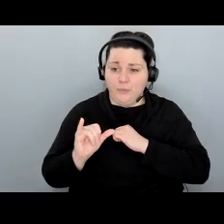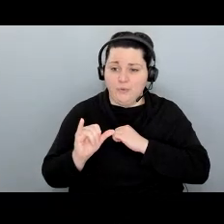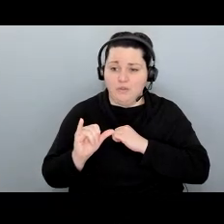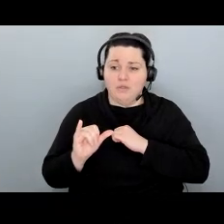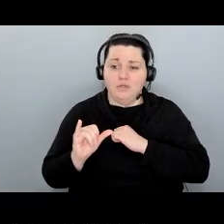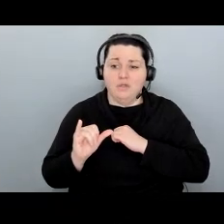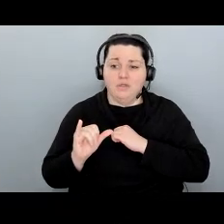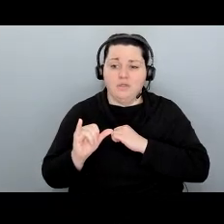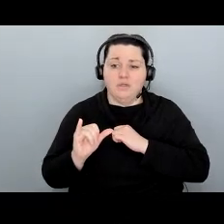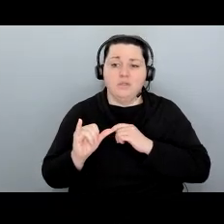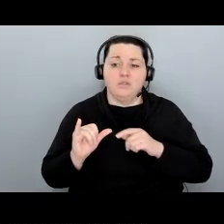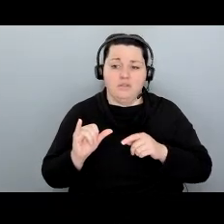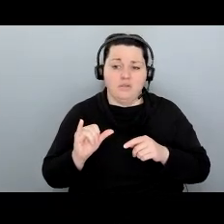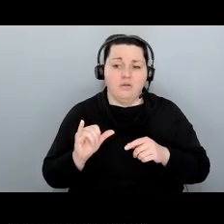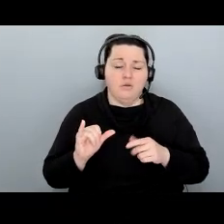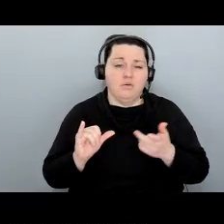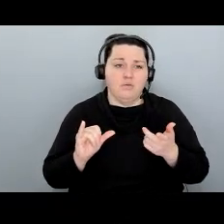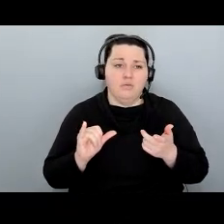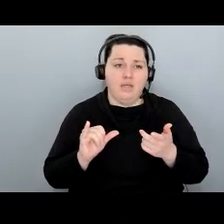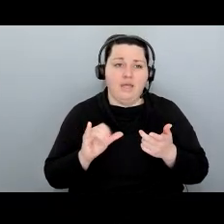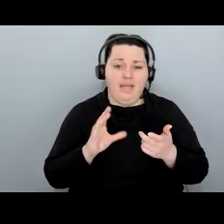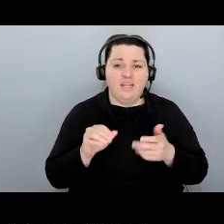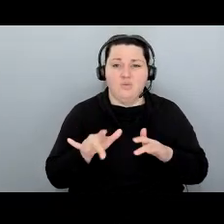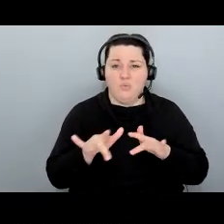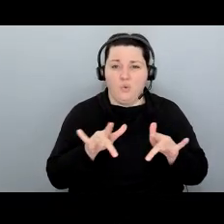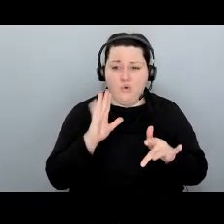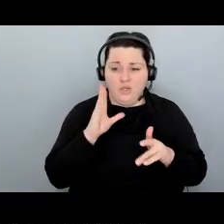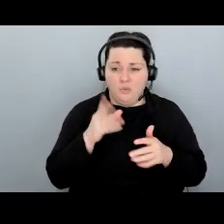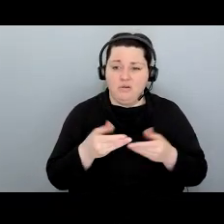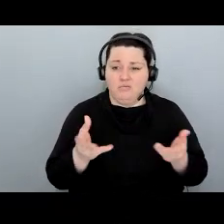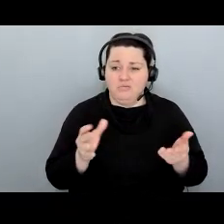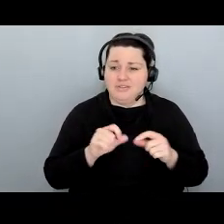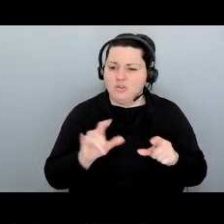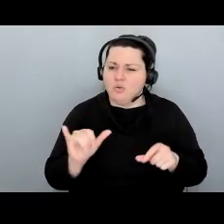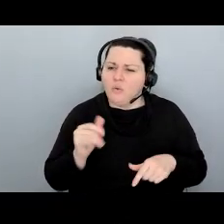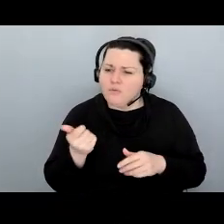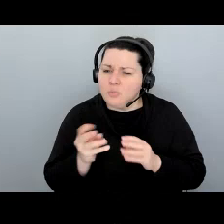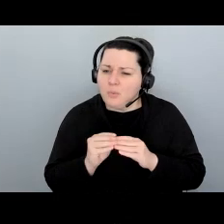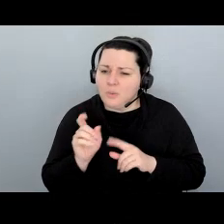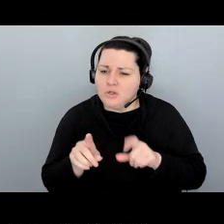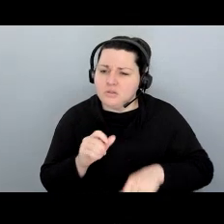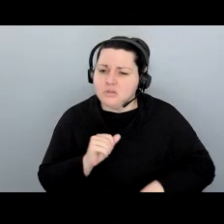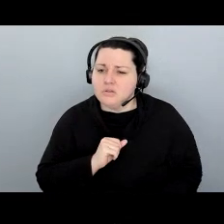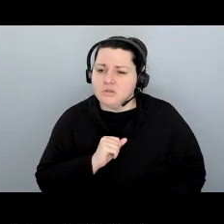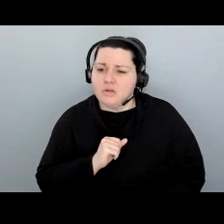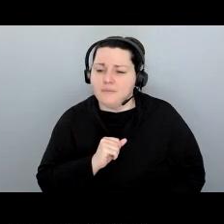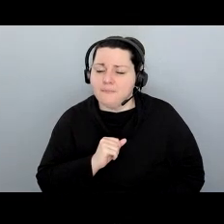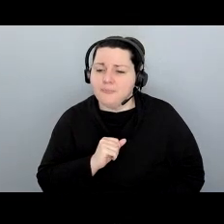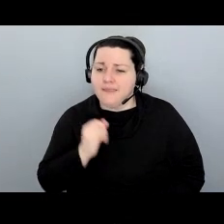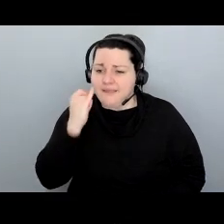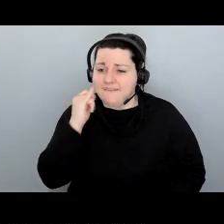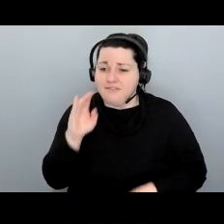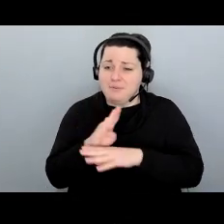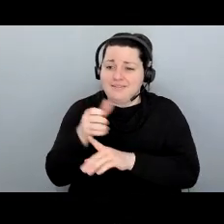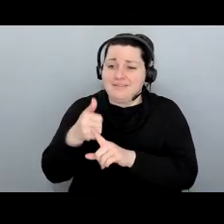this recording here. So, looks like we got a few more questions popping up here. If the